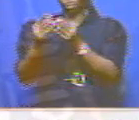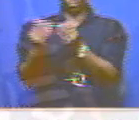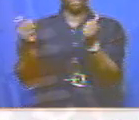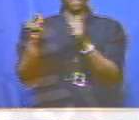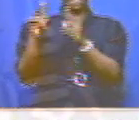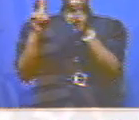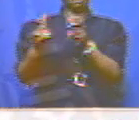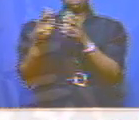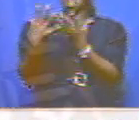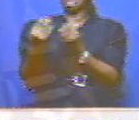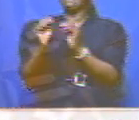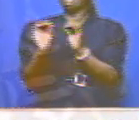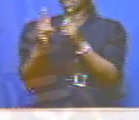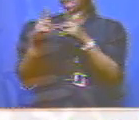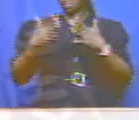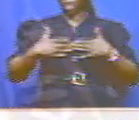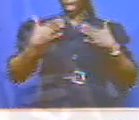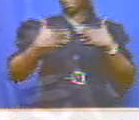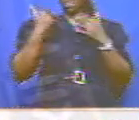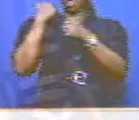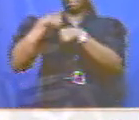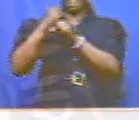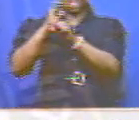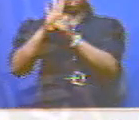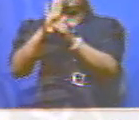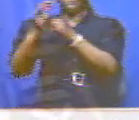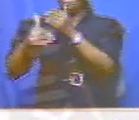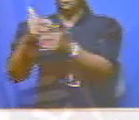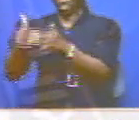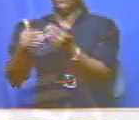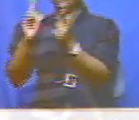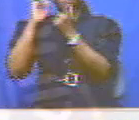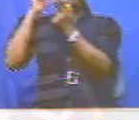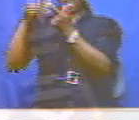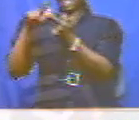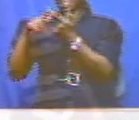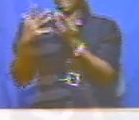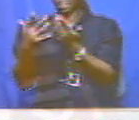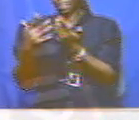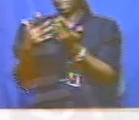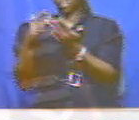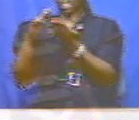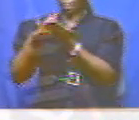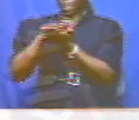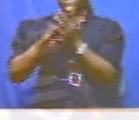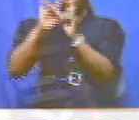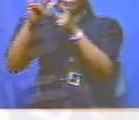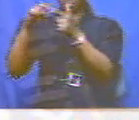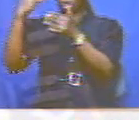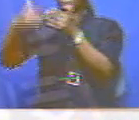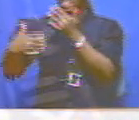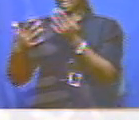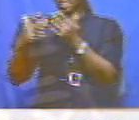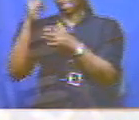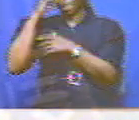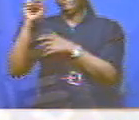process, but we are happy that we've made a lot of progress towards. We're basically coming towards the end, and I think this is the